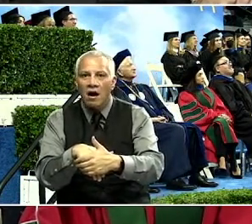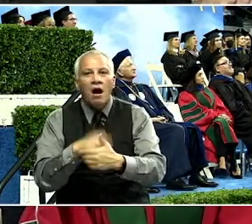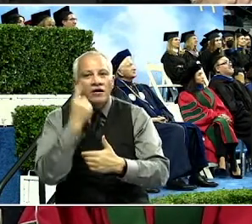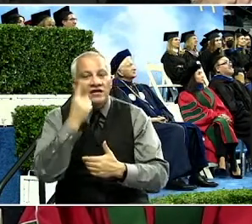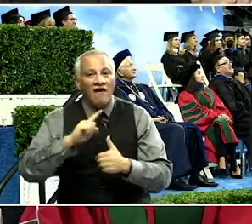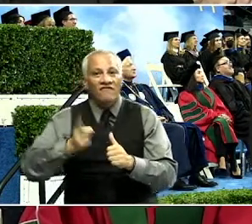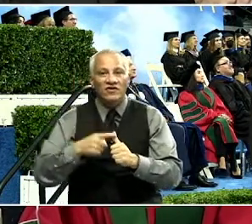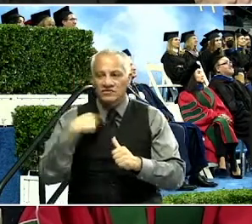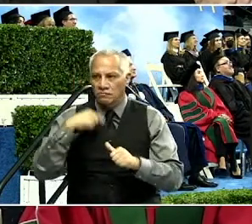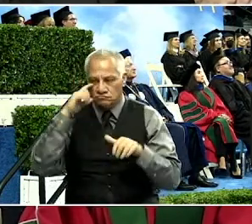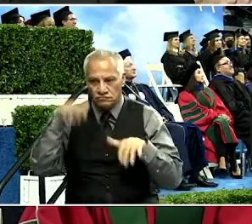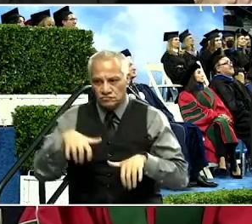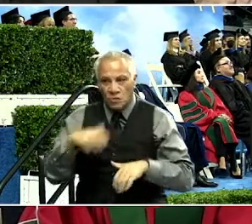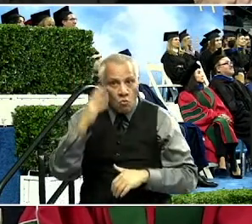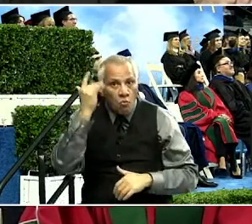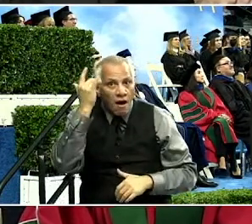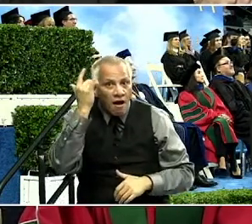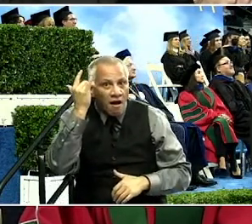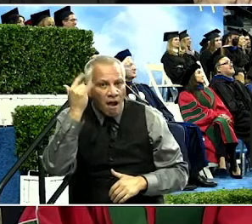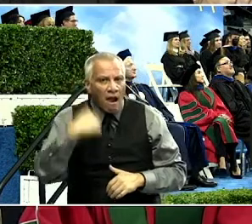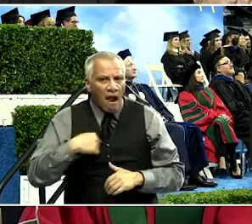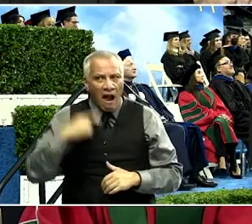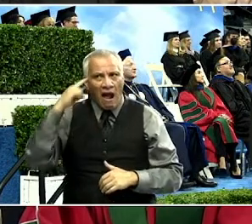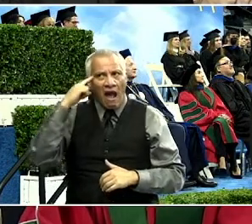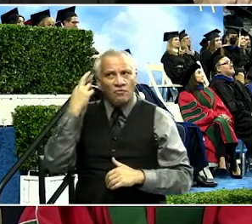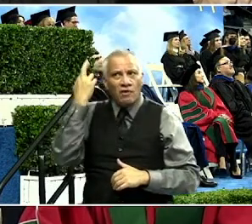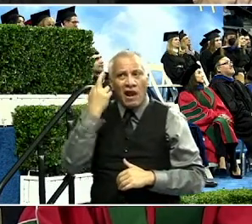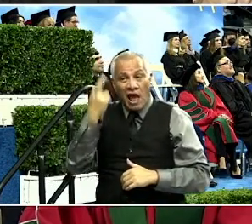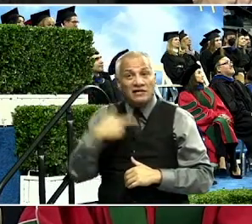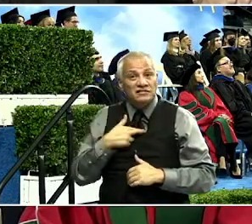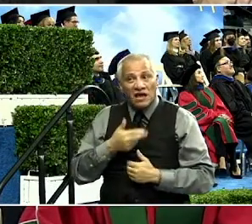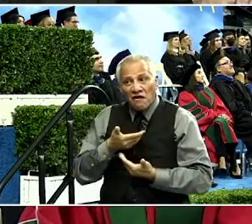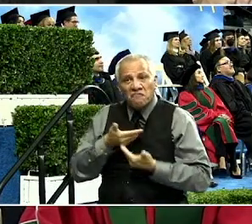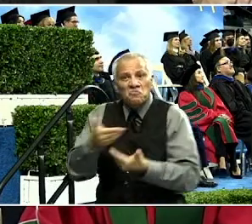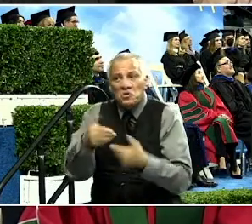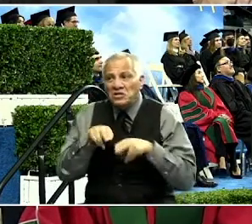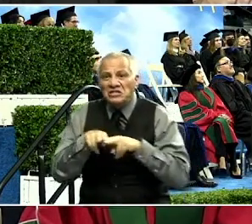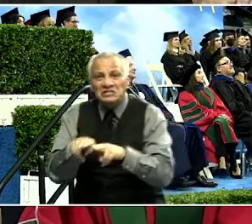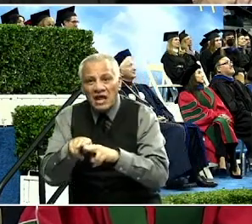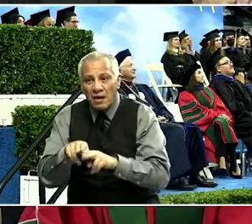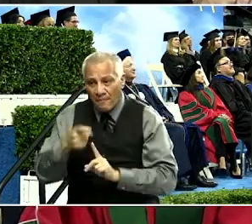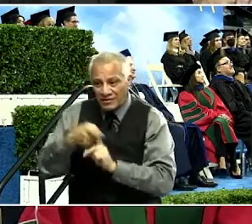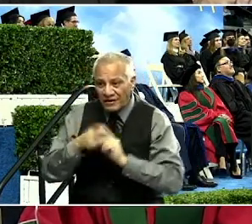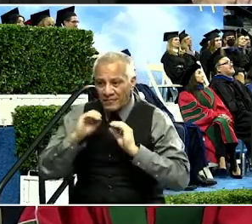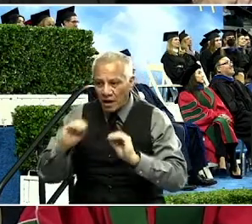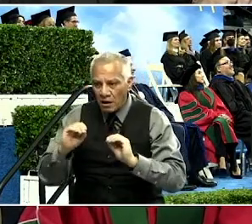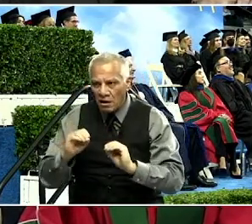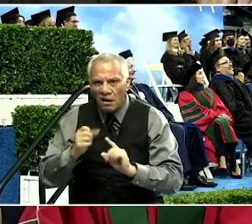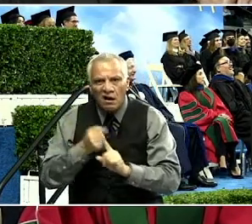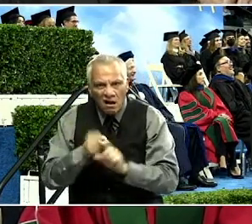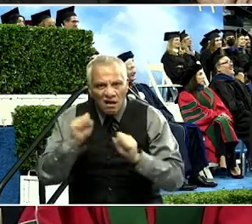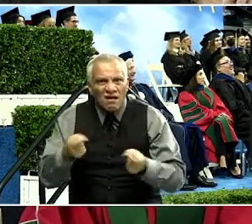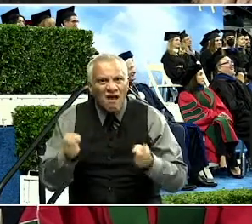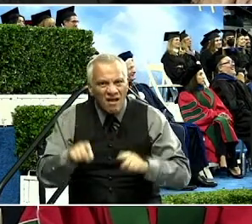Initially, it was a shock for me. I had completely forgotten that such a thing could happen from unprotected sex.